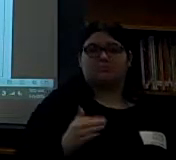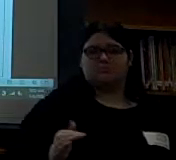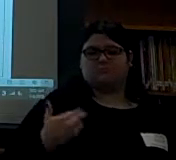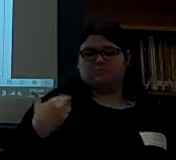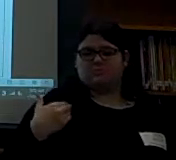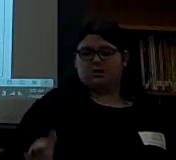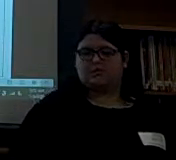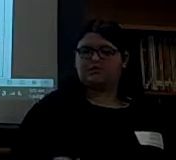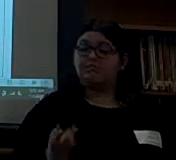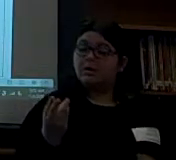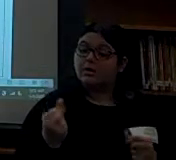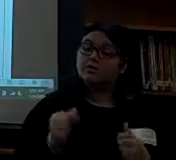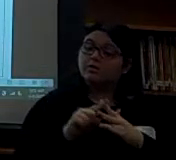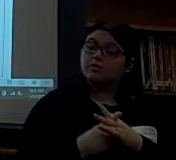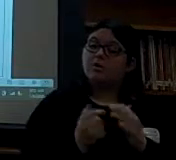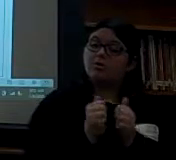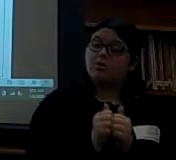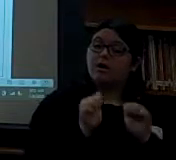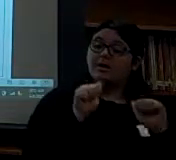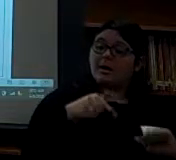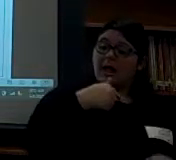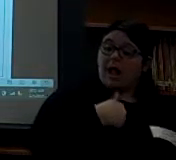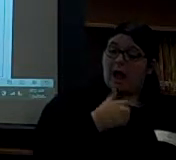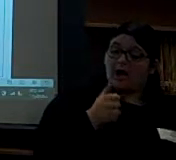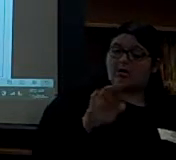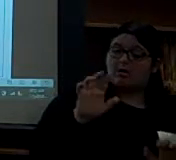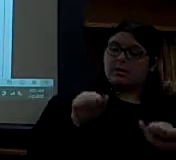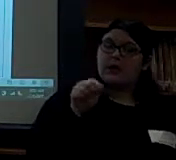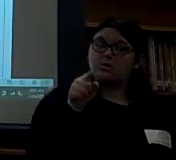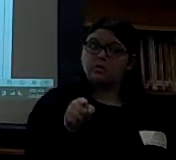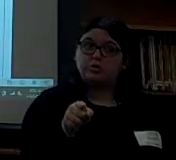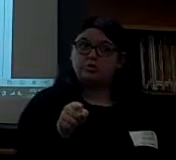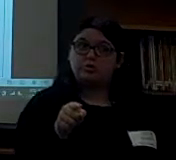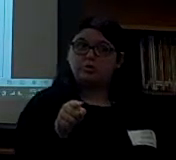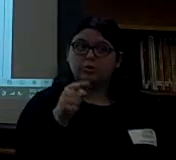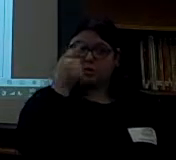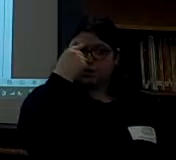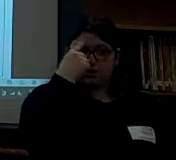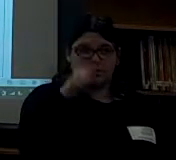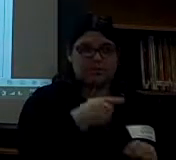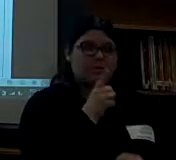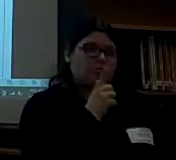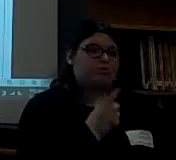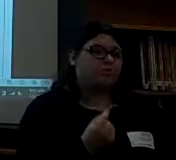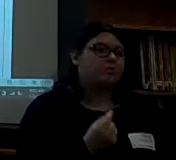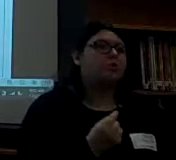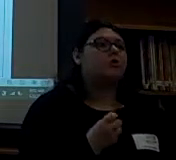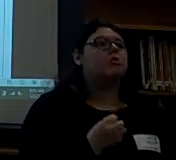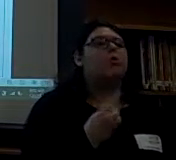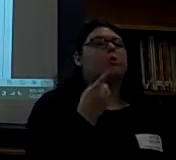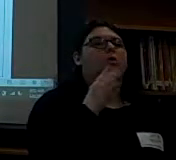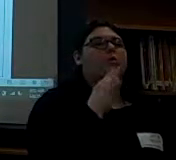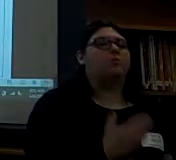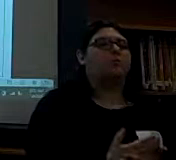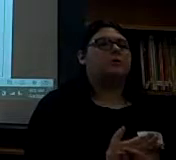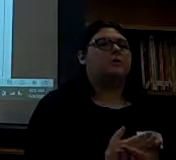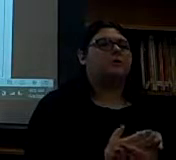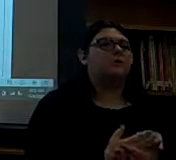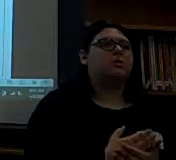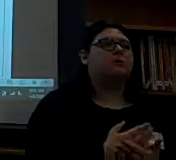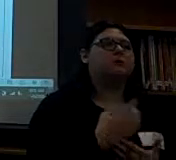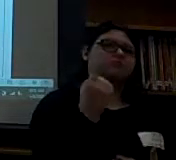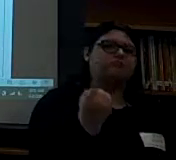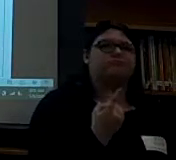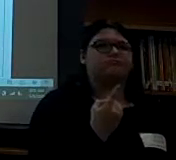young, solutions start with can I or can you? And if you think about it, they really do. So if one of my daughters came up to me, my daughters are Emily and